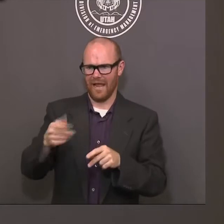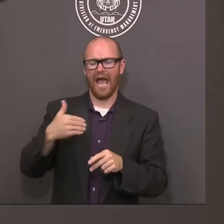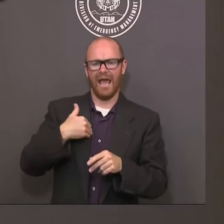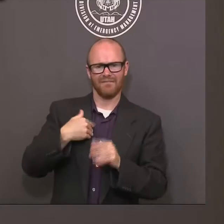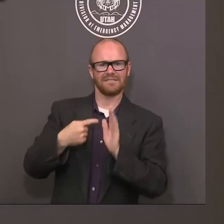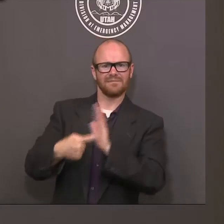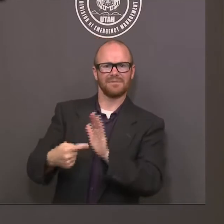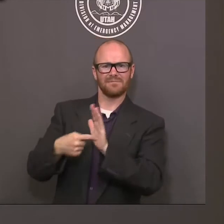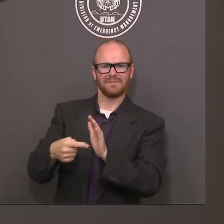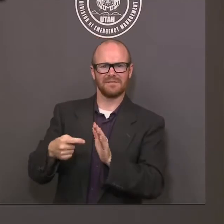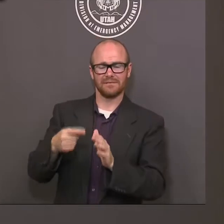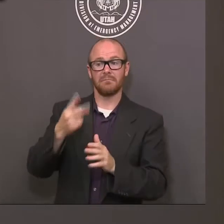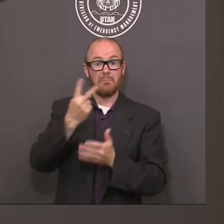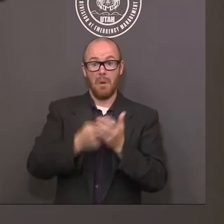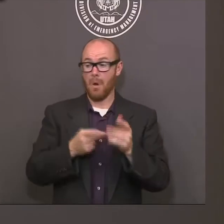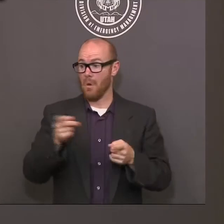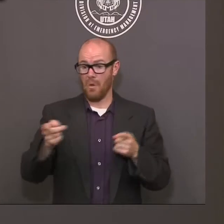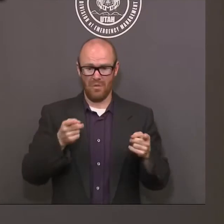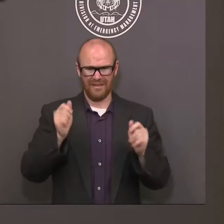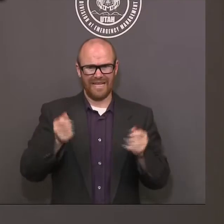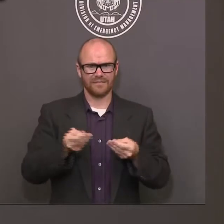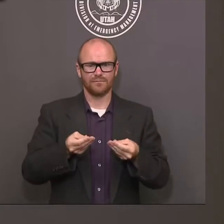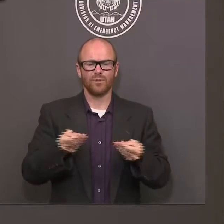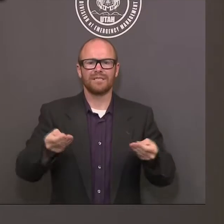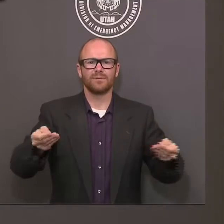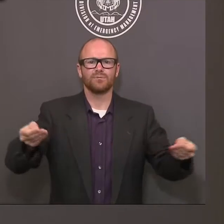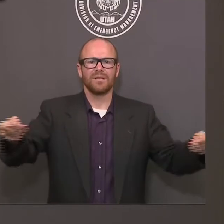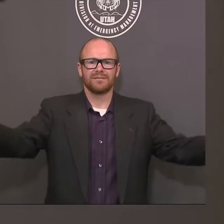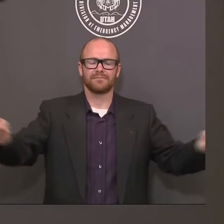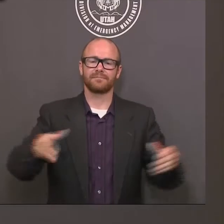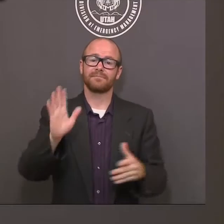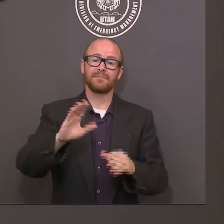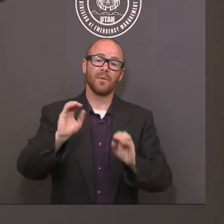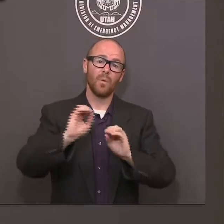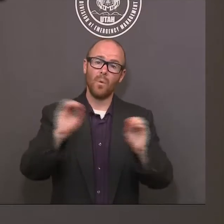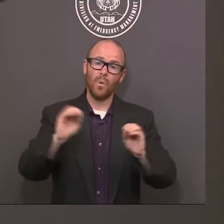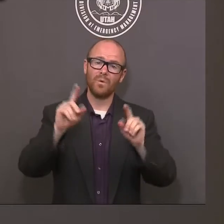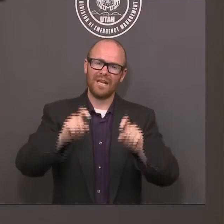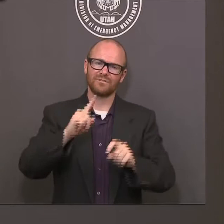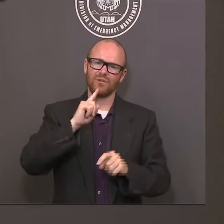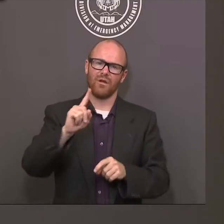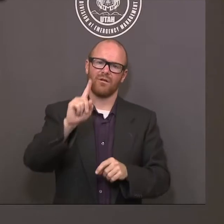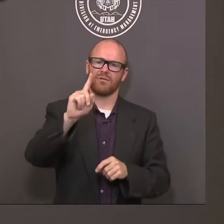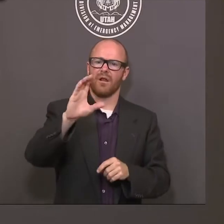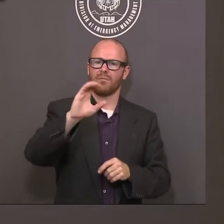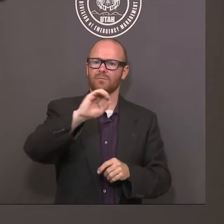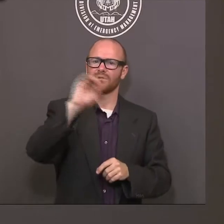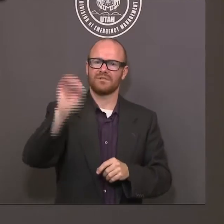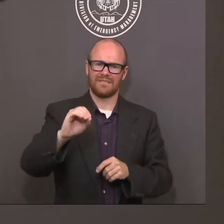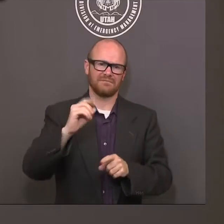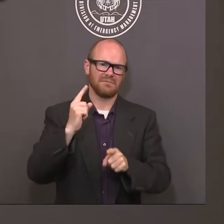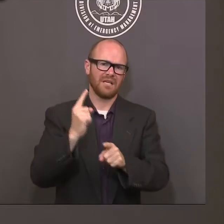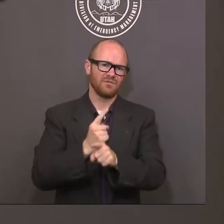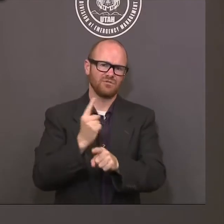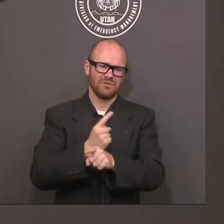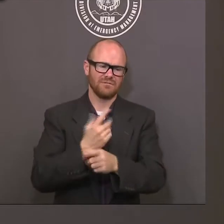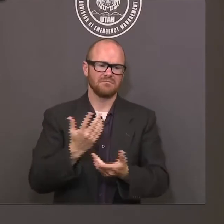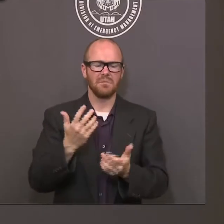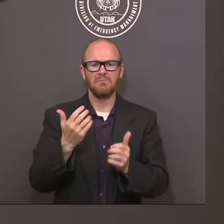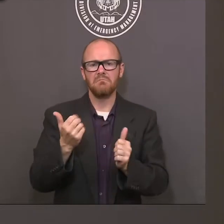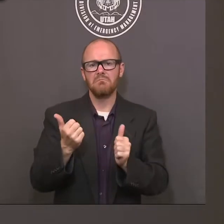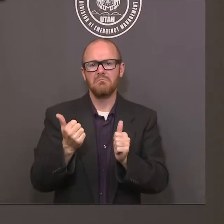able to spread the virus. I don't know of any test that's 100% accurate. I think most tests, they hope to be